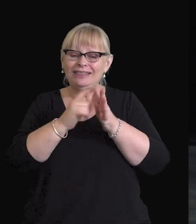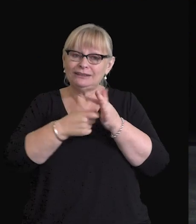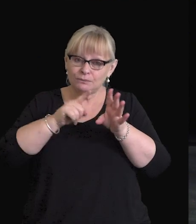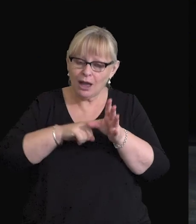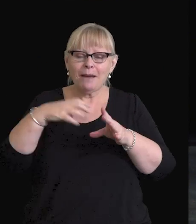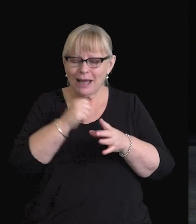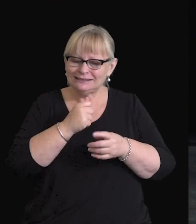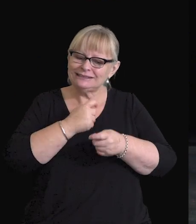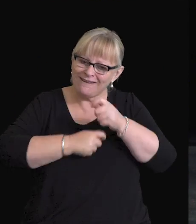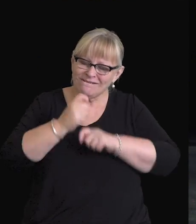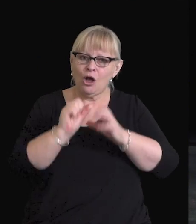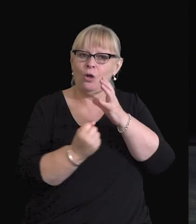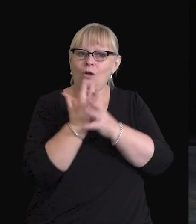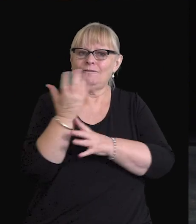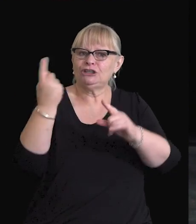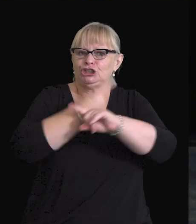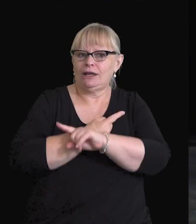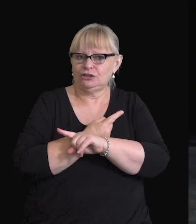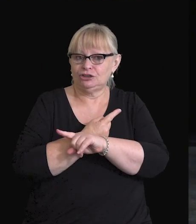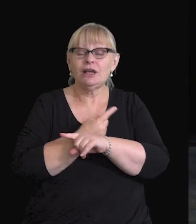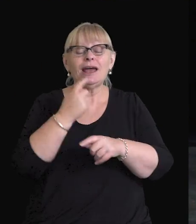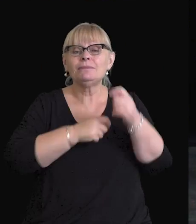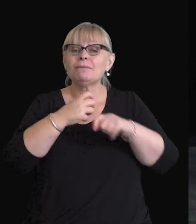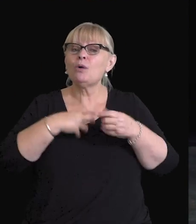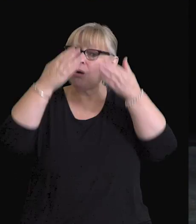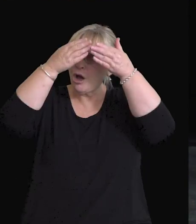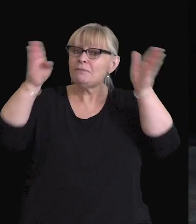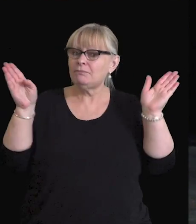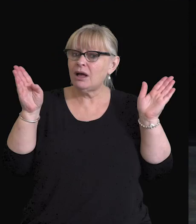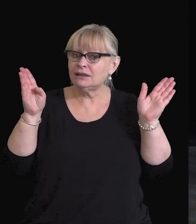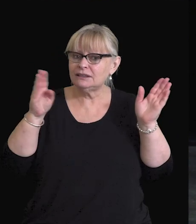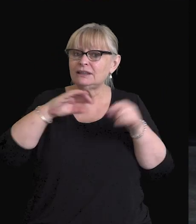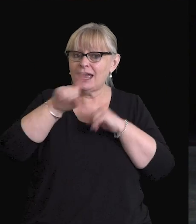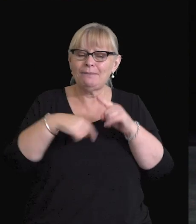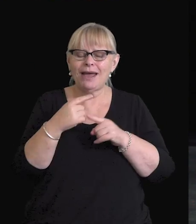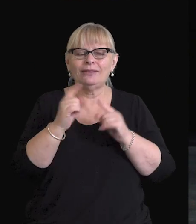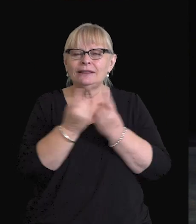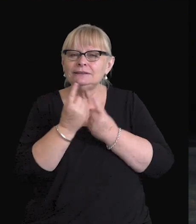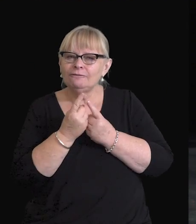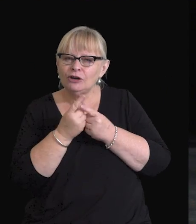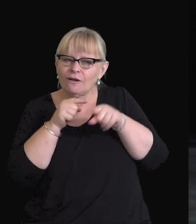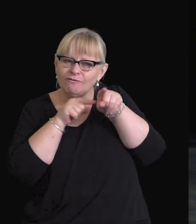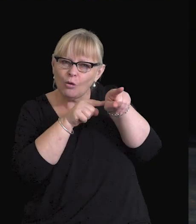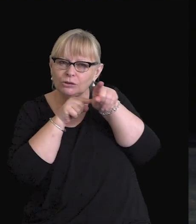must evolve and change. Open your mind also open your mind to the forces